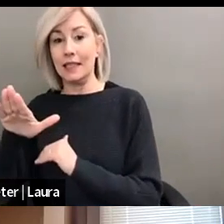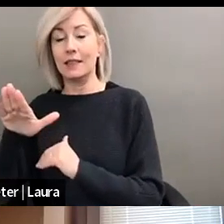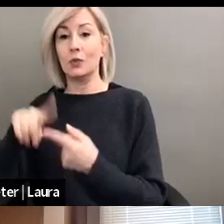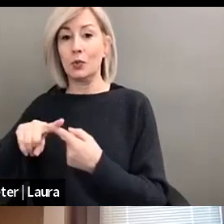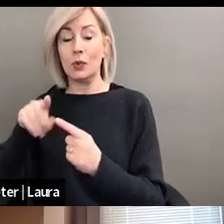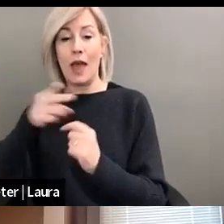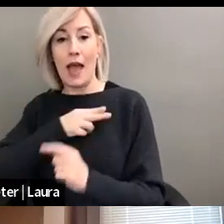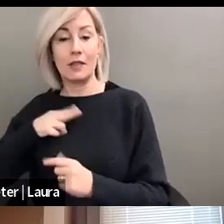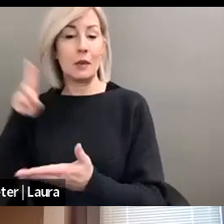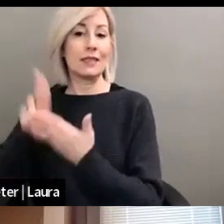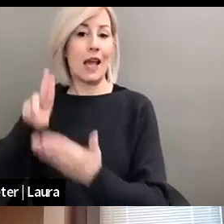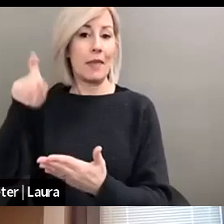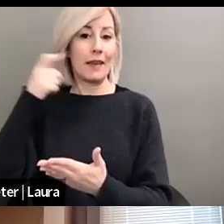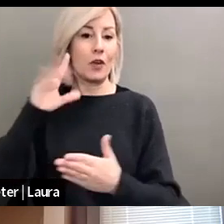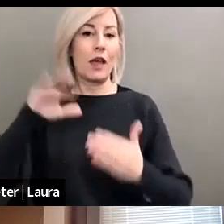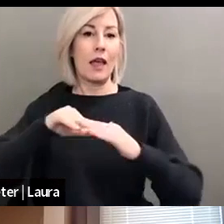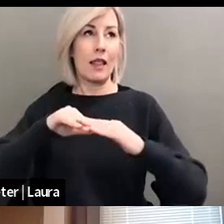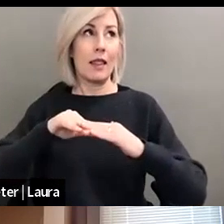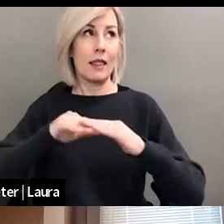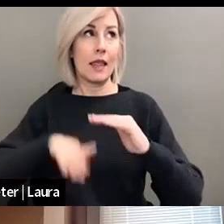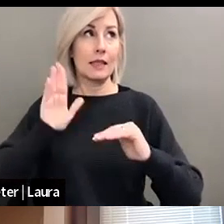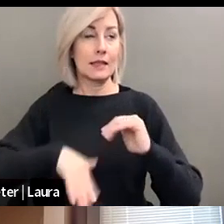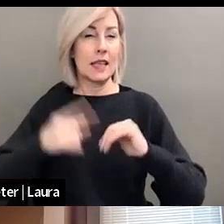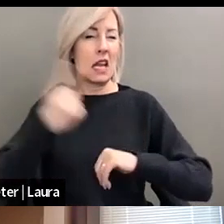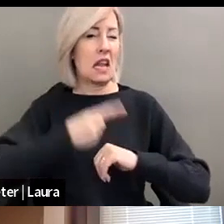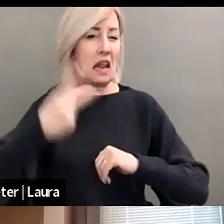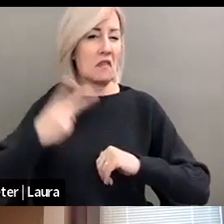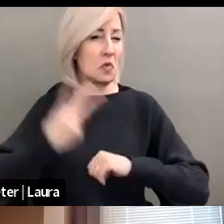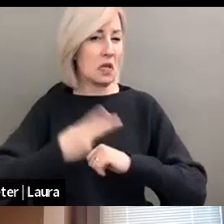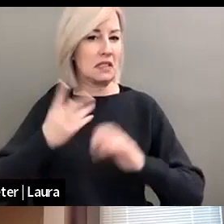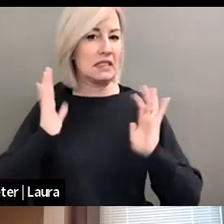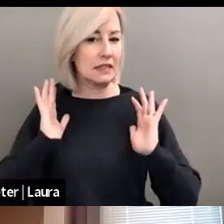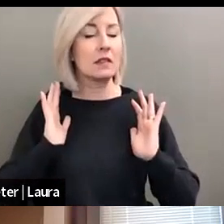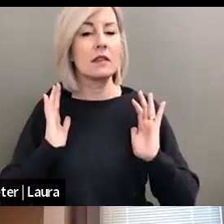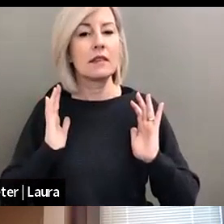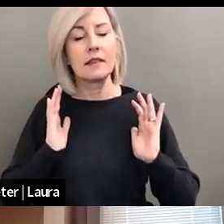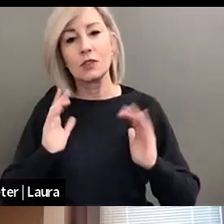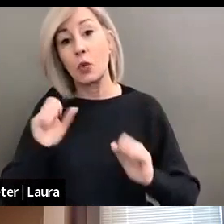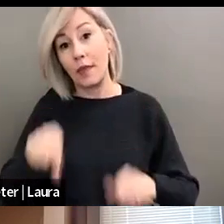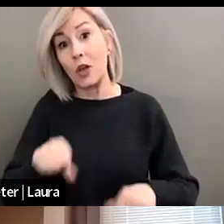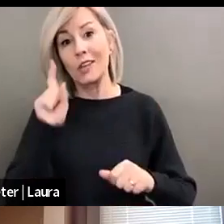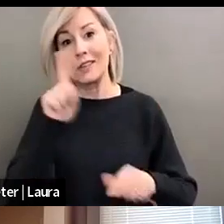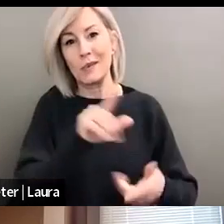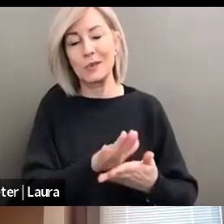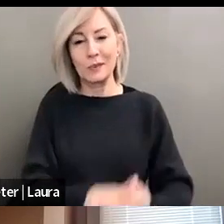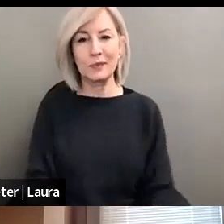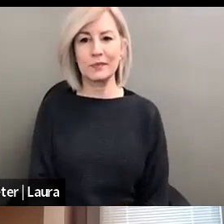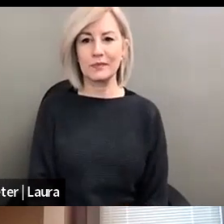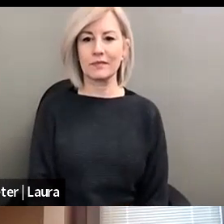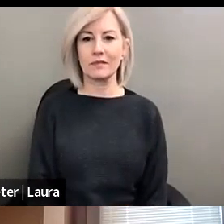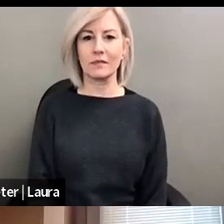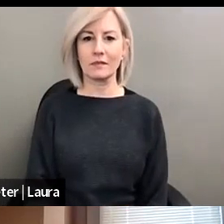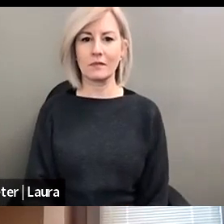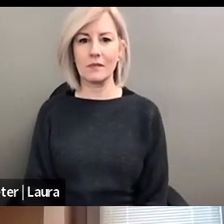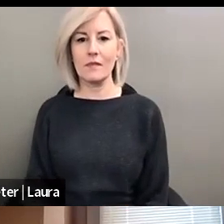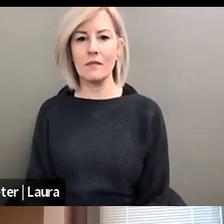and it was signed by the governor in less than a day and a half or 2 days, so that they could go to school. And I'll just add real